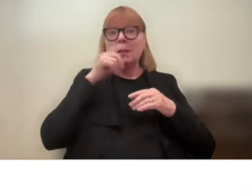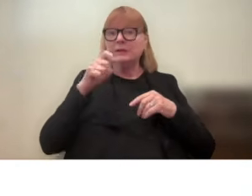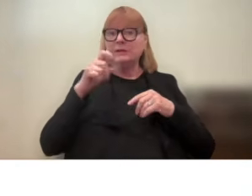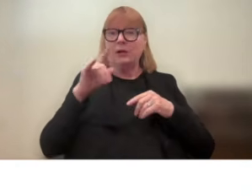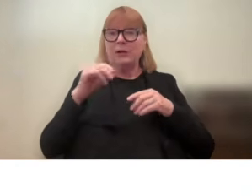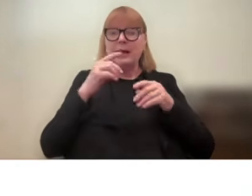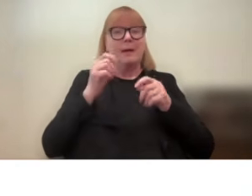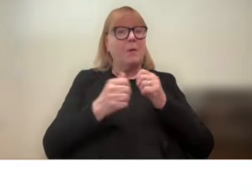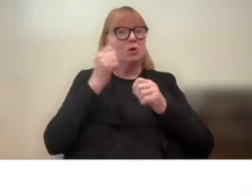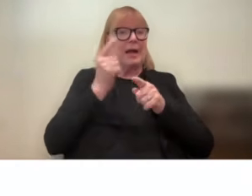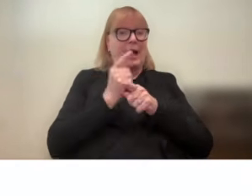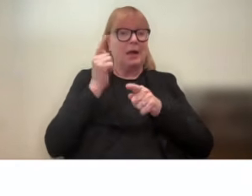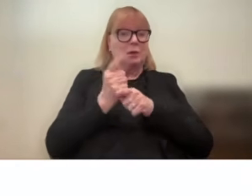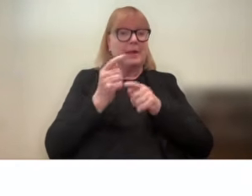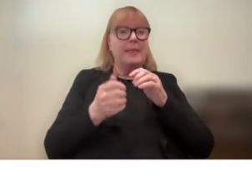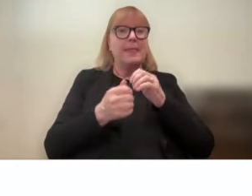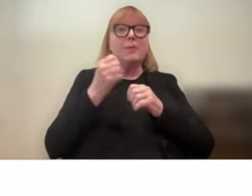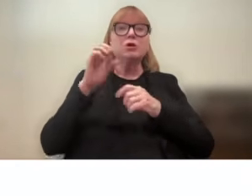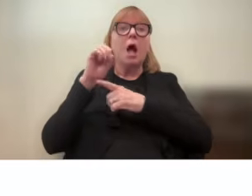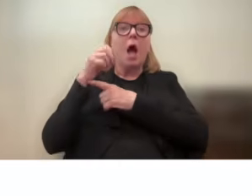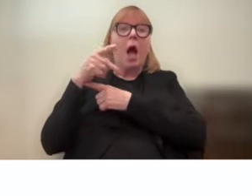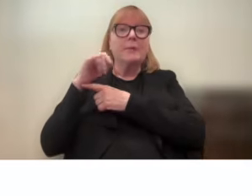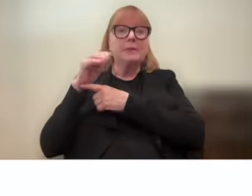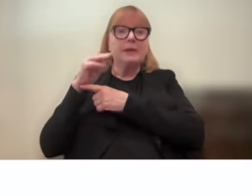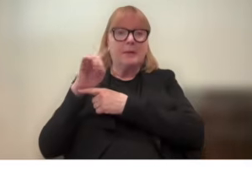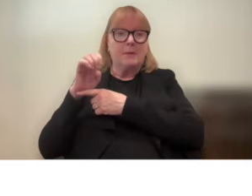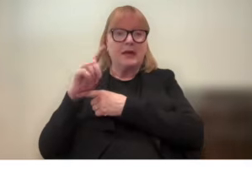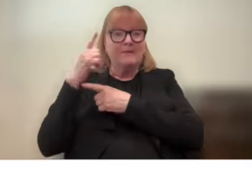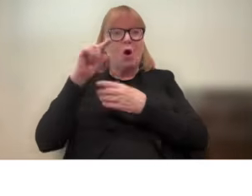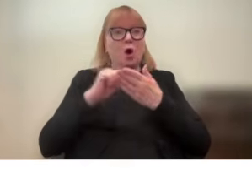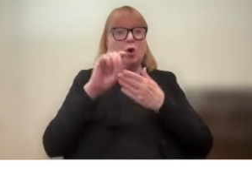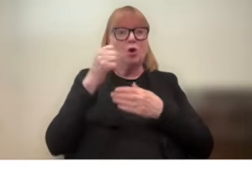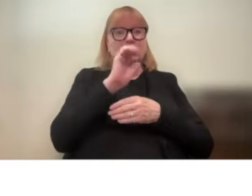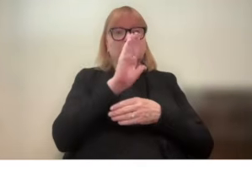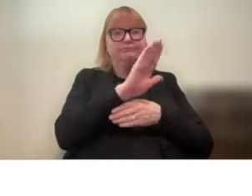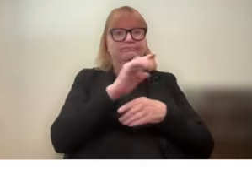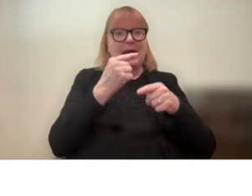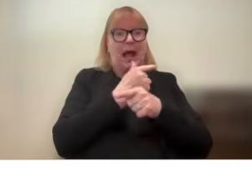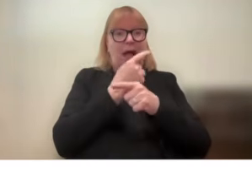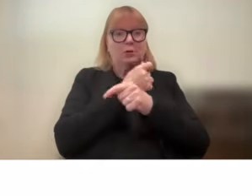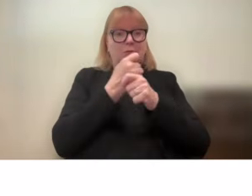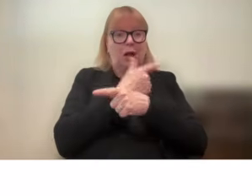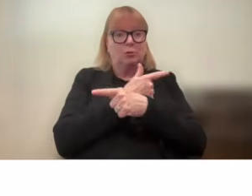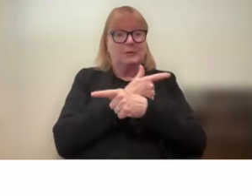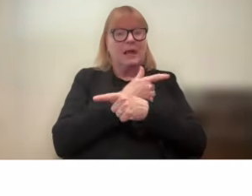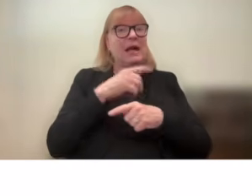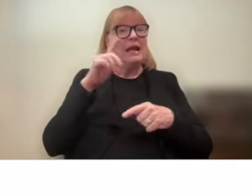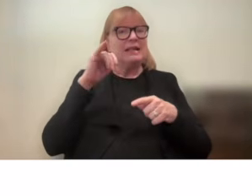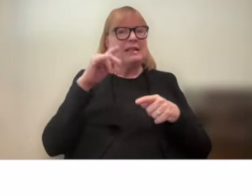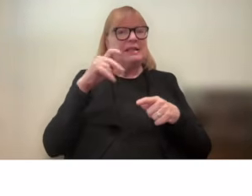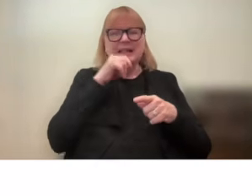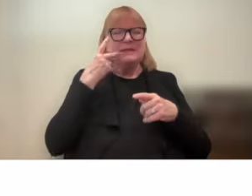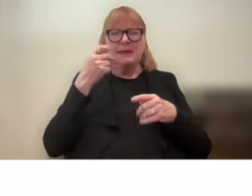necessarily the most accurate, they're the most optimized for Google's algorithm. And on TikTok, which I didn't see too many of in the